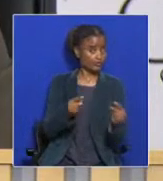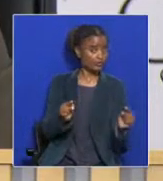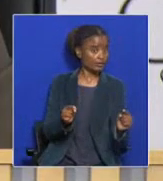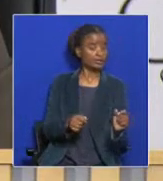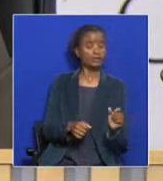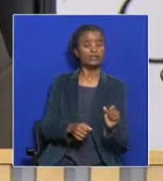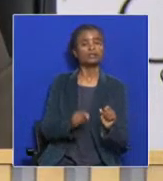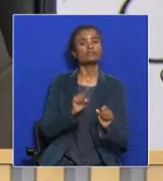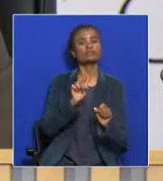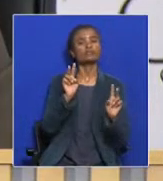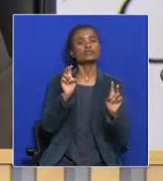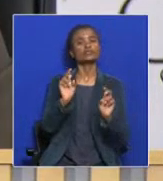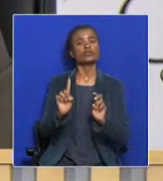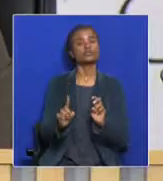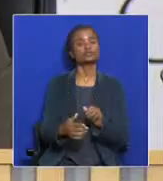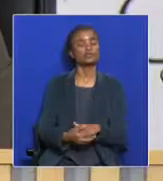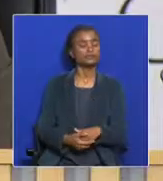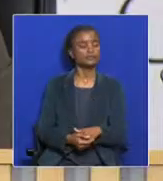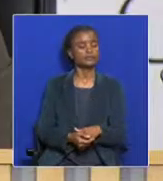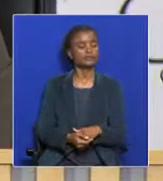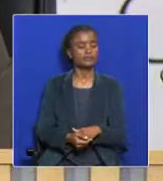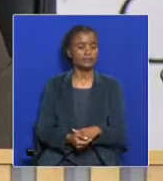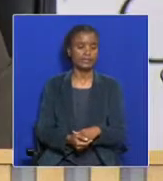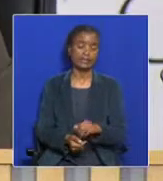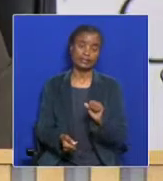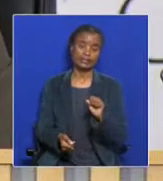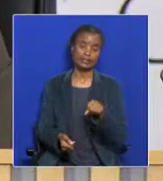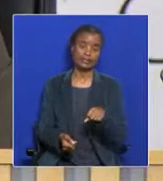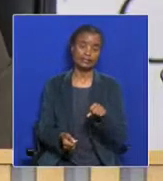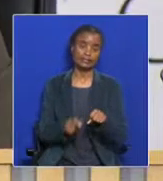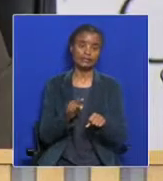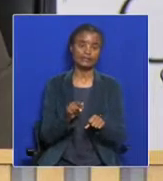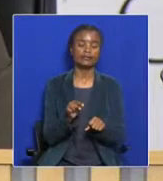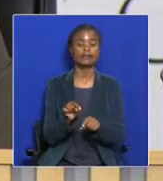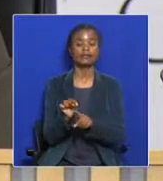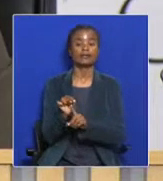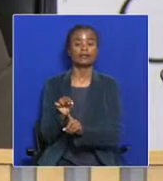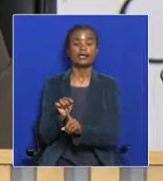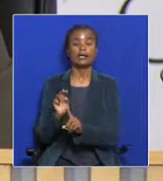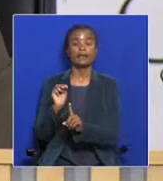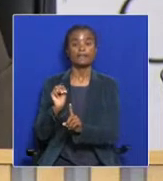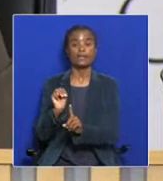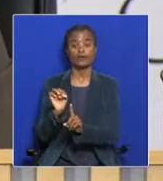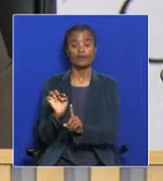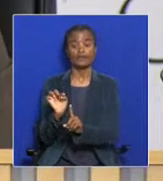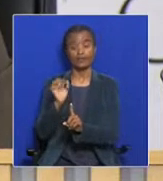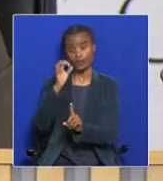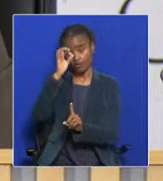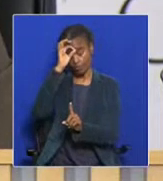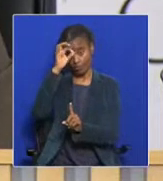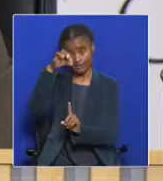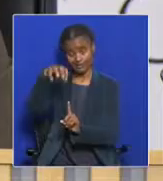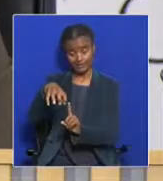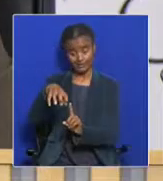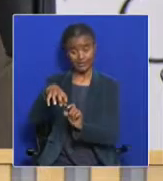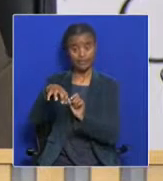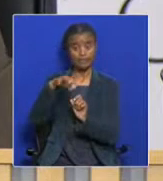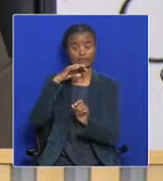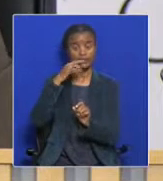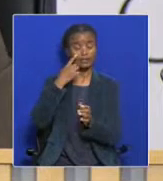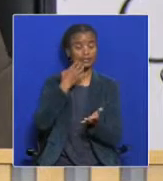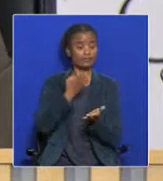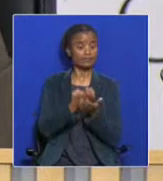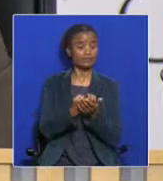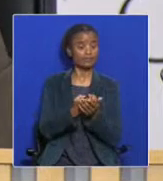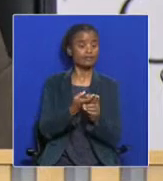Commissioner, I'll still maintain that the Maiden Wharf would not ordinarily receive exhibits that were seized in the Isipingo